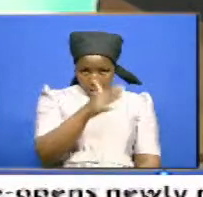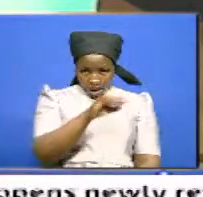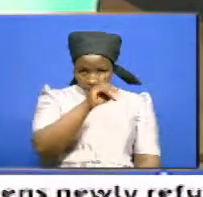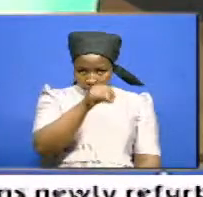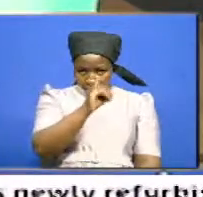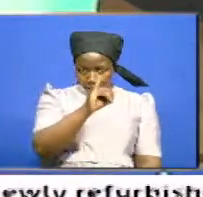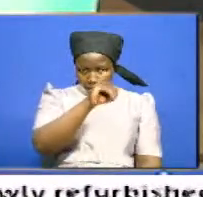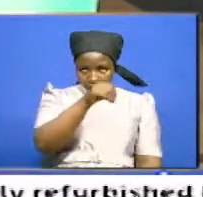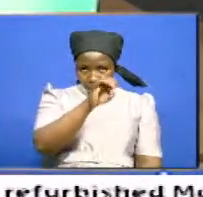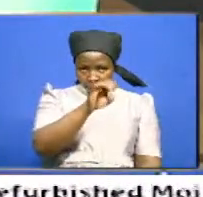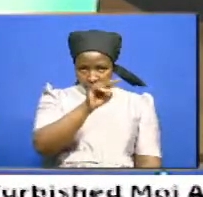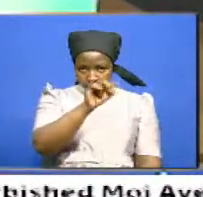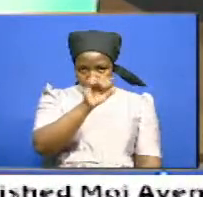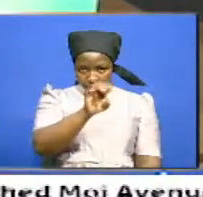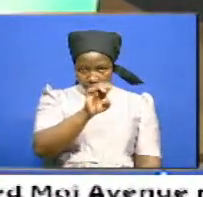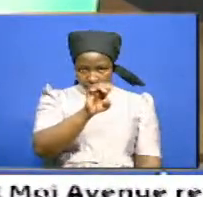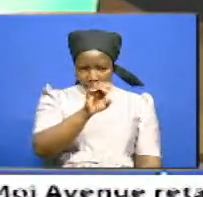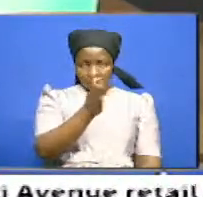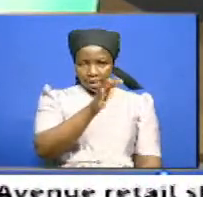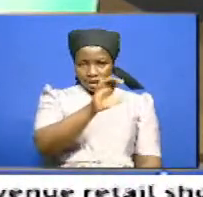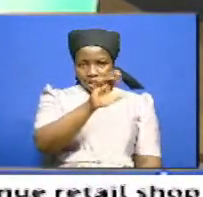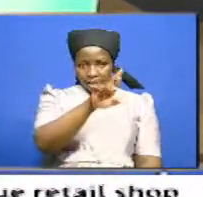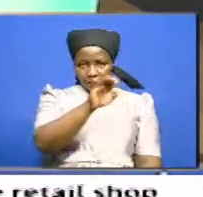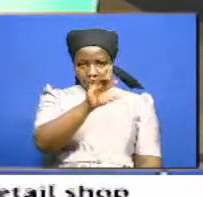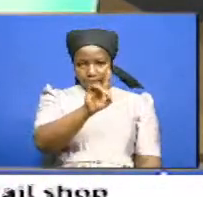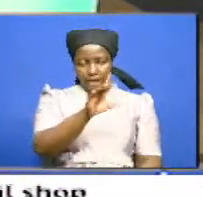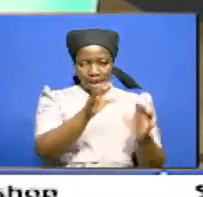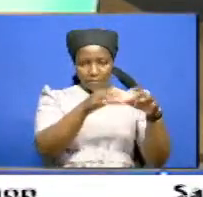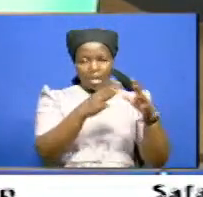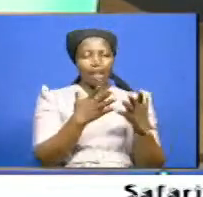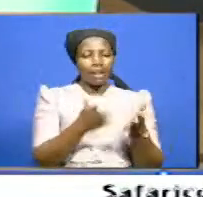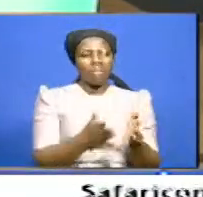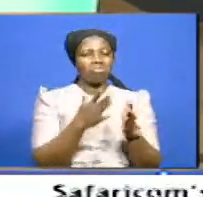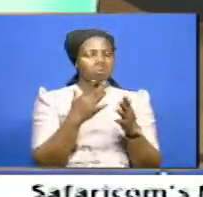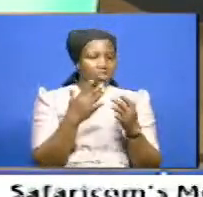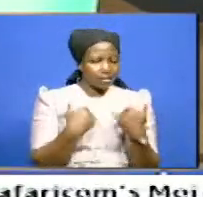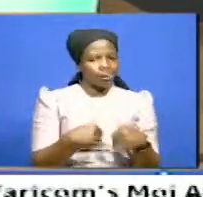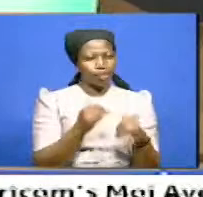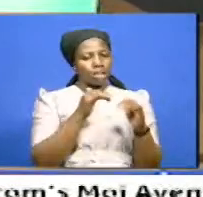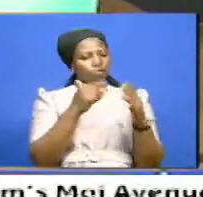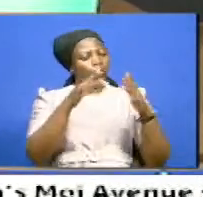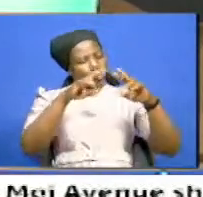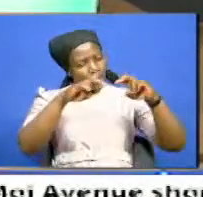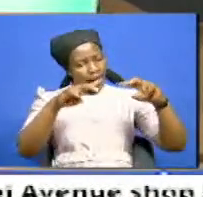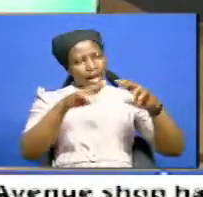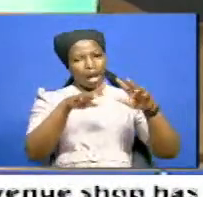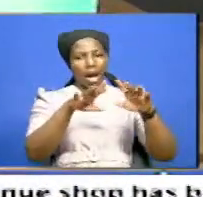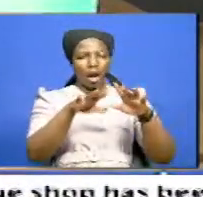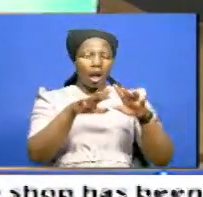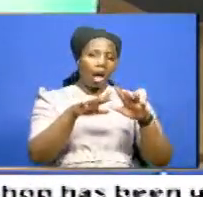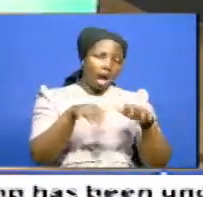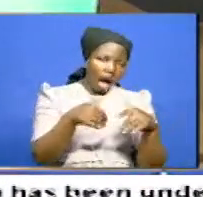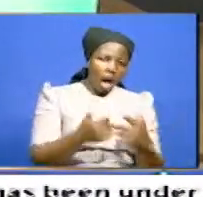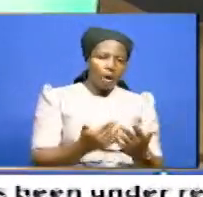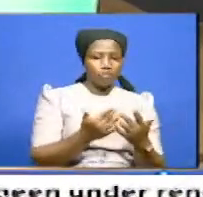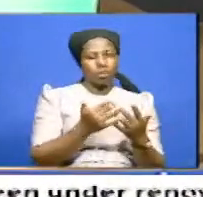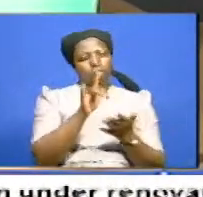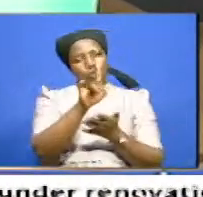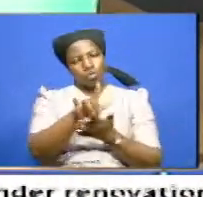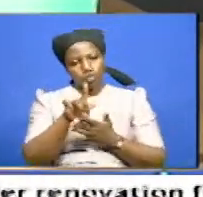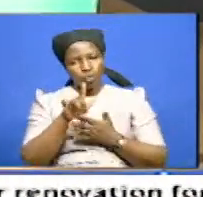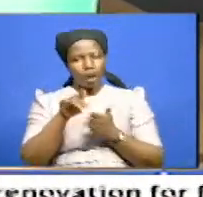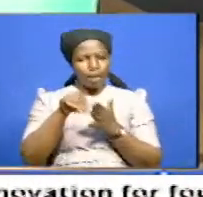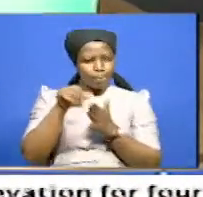Limited. And one of the issues that we've been trying to unravel is how loan repayment has been